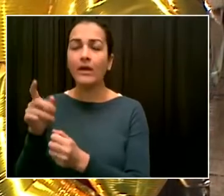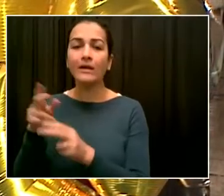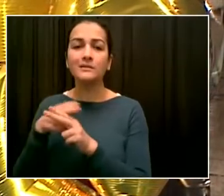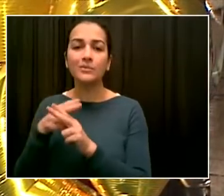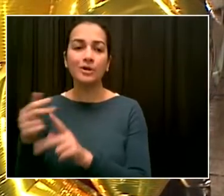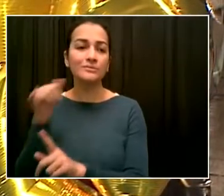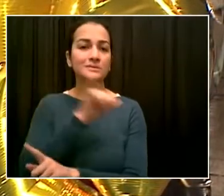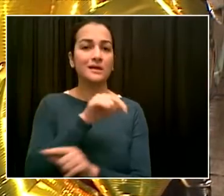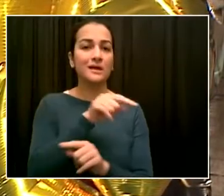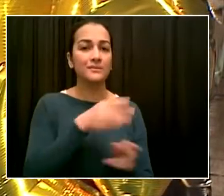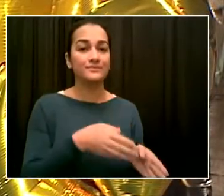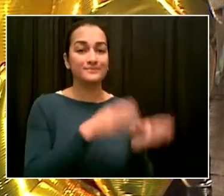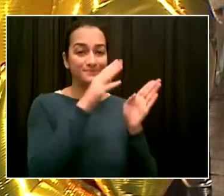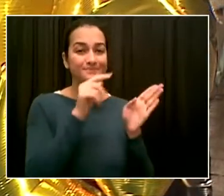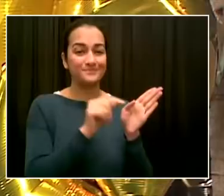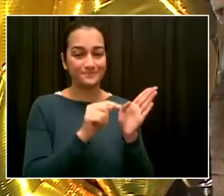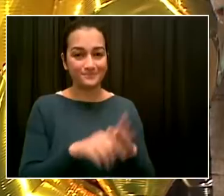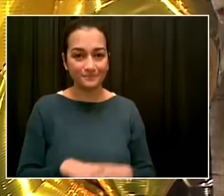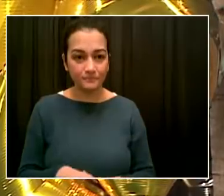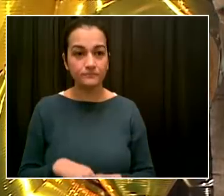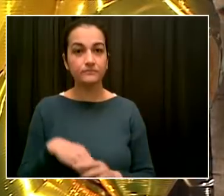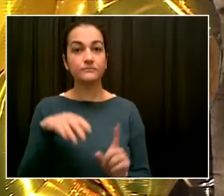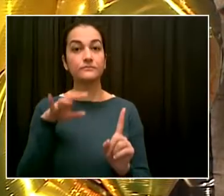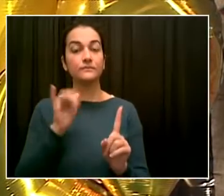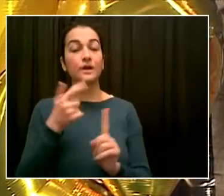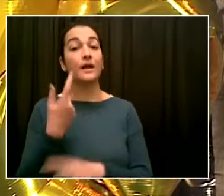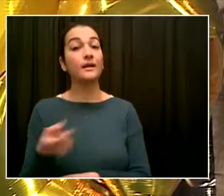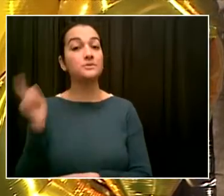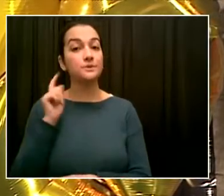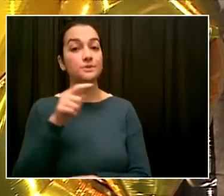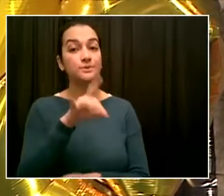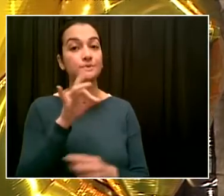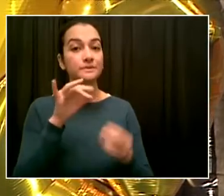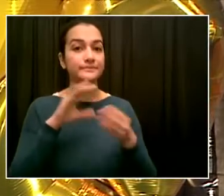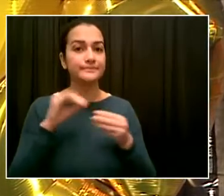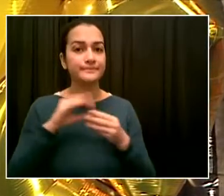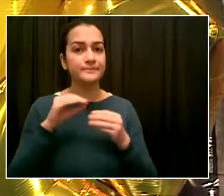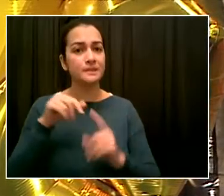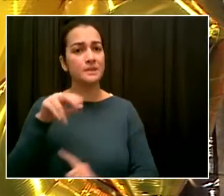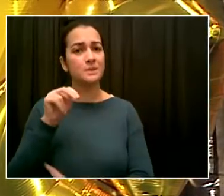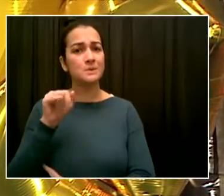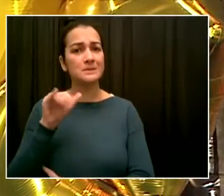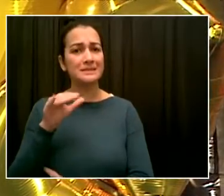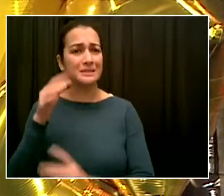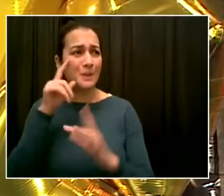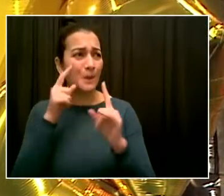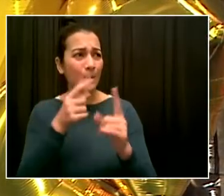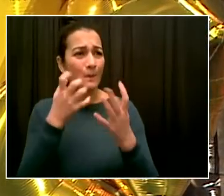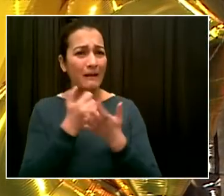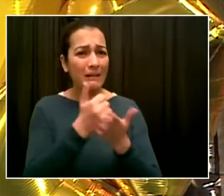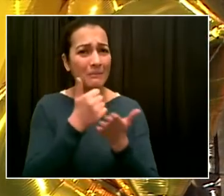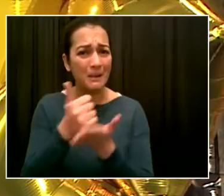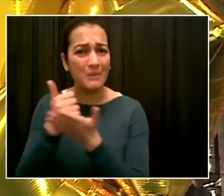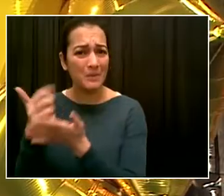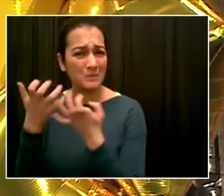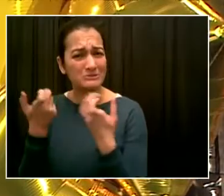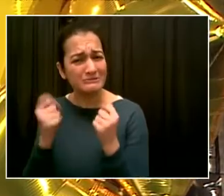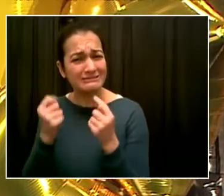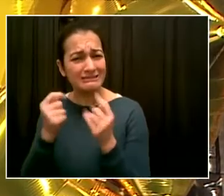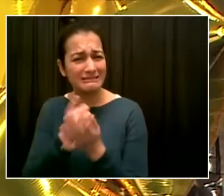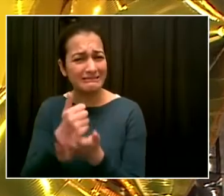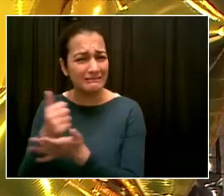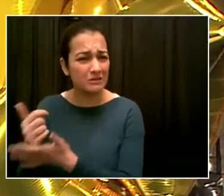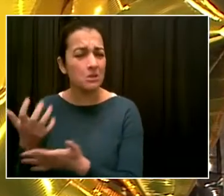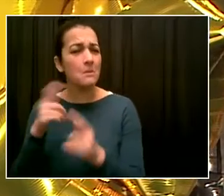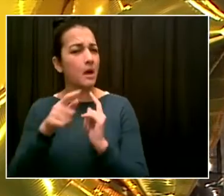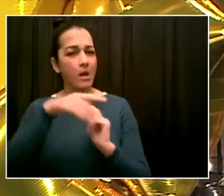You said last week that the city's doing their best to help people, but we're curious if you can provide a little more specifics on how you're providing help to